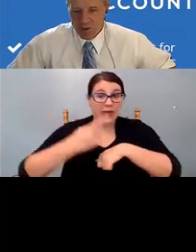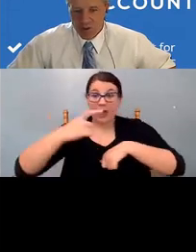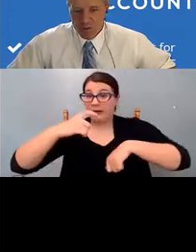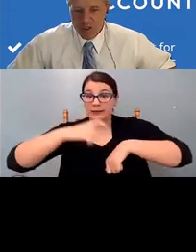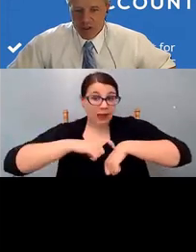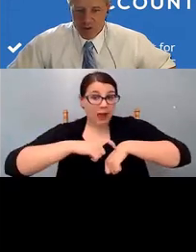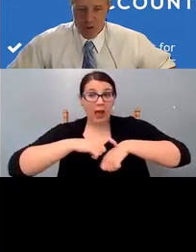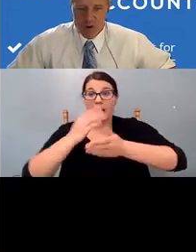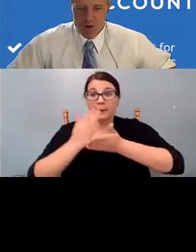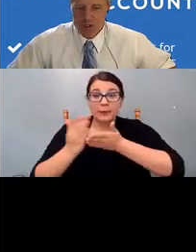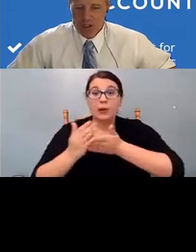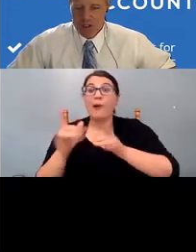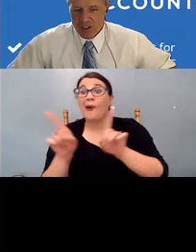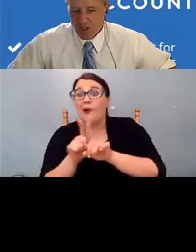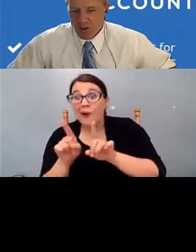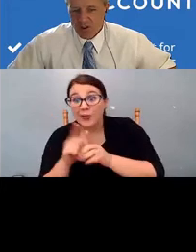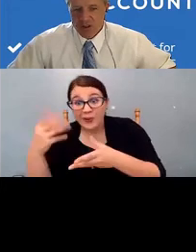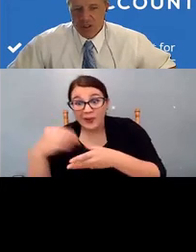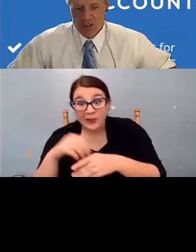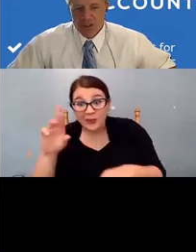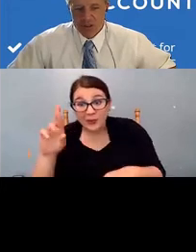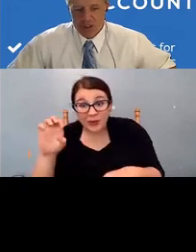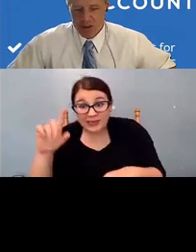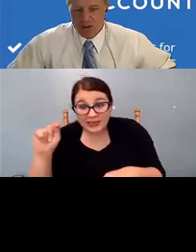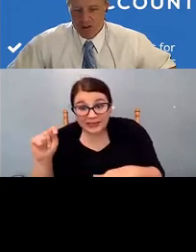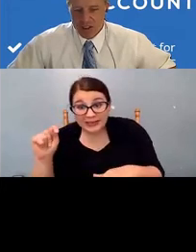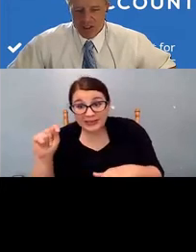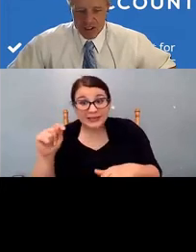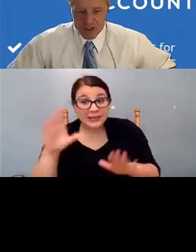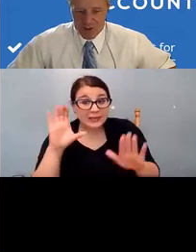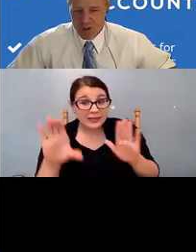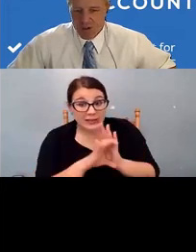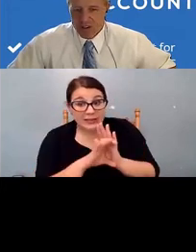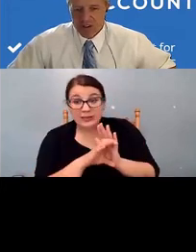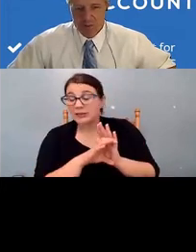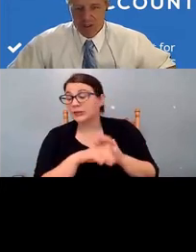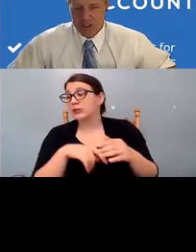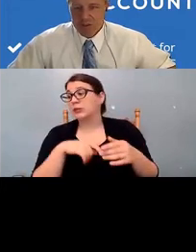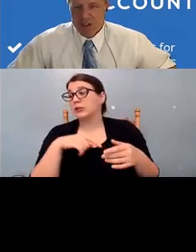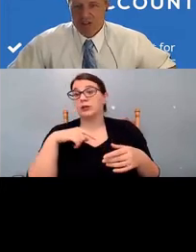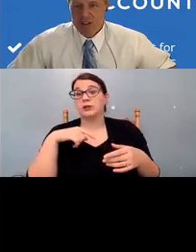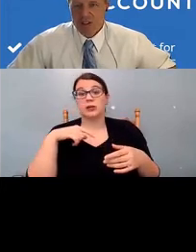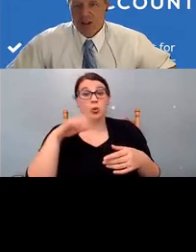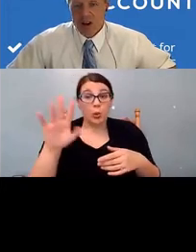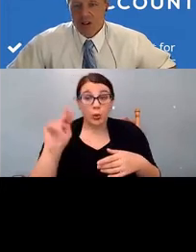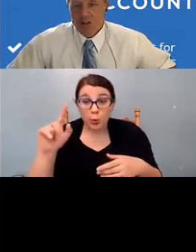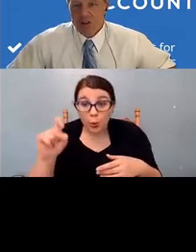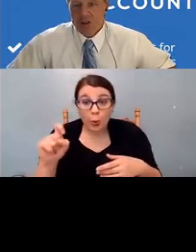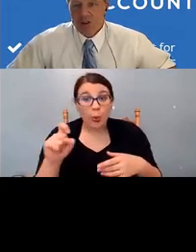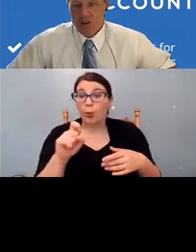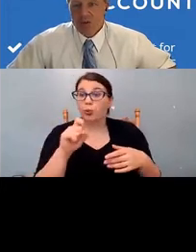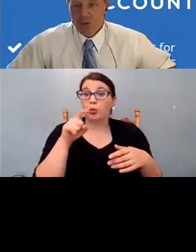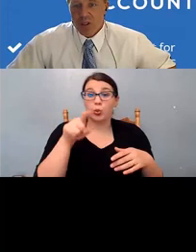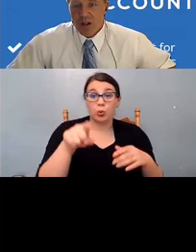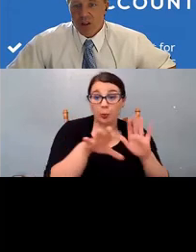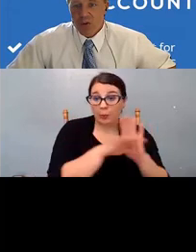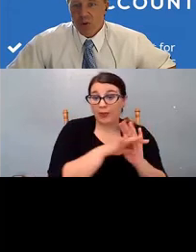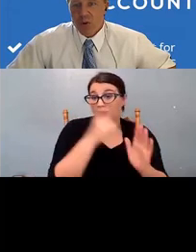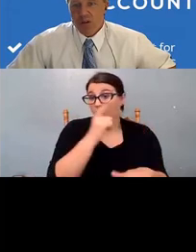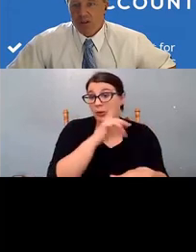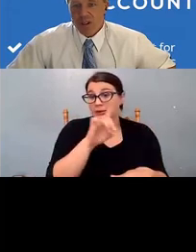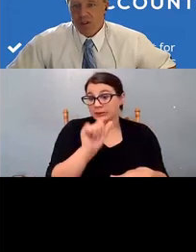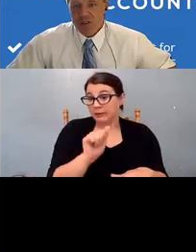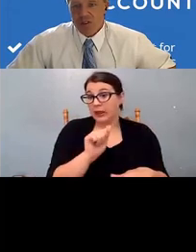receipts will be on the report, any notes, your designation of qualified disability expense, all of those will be on